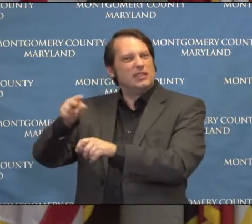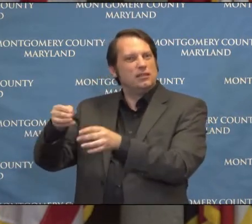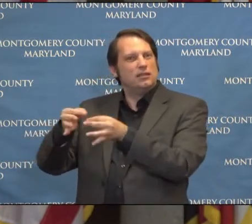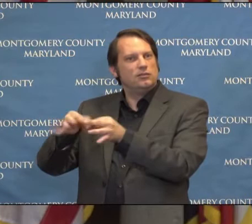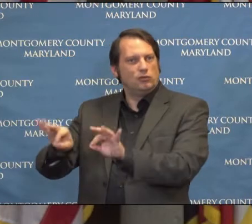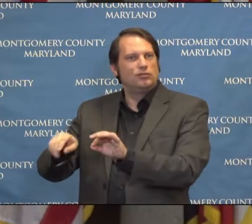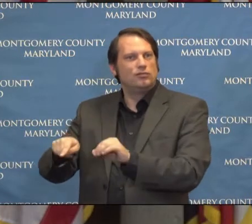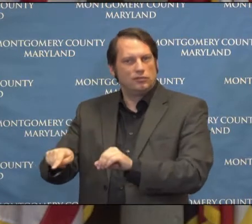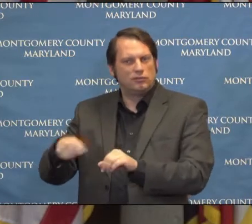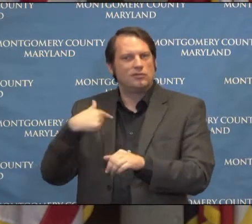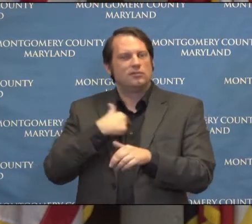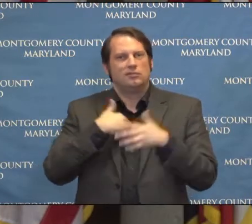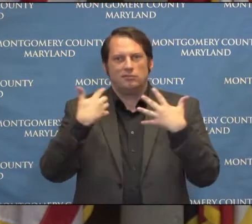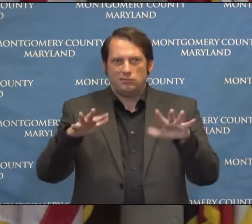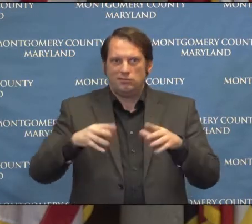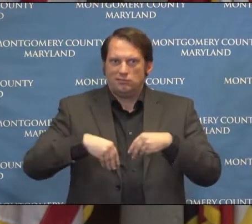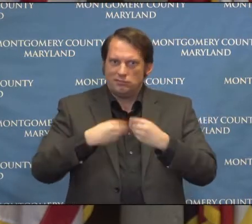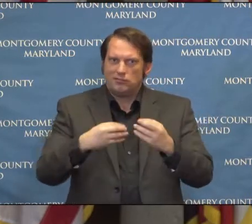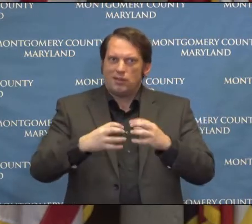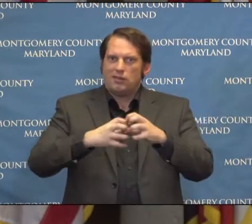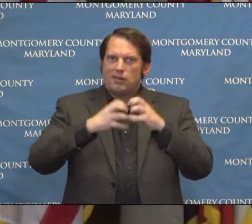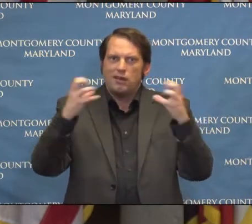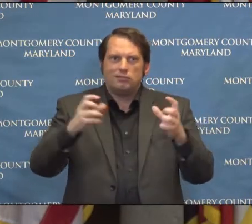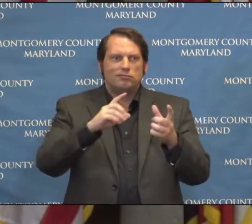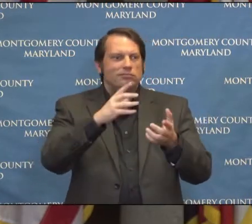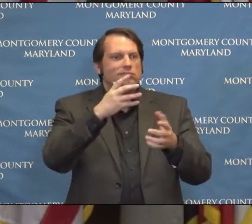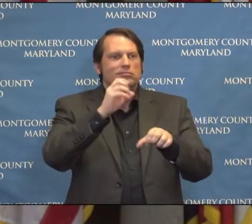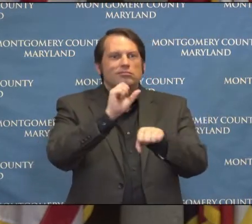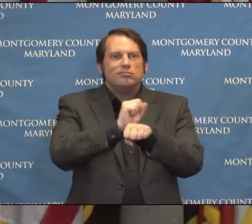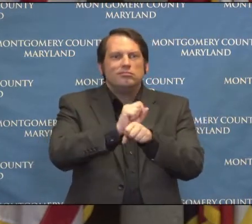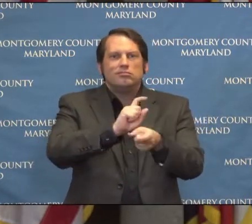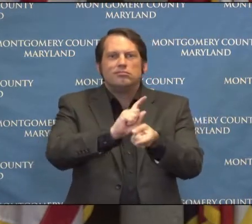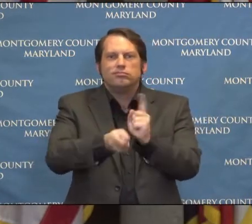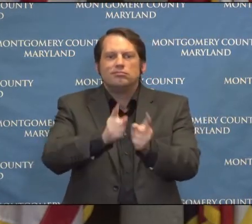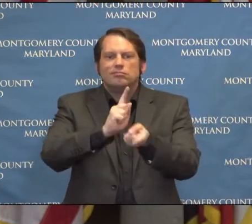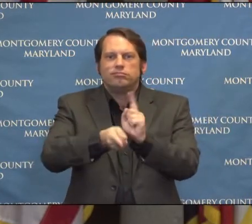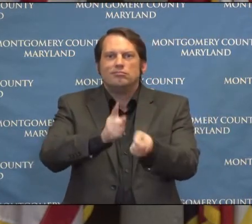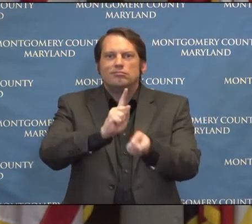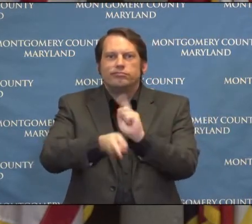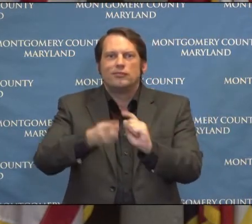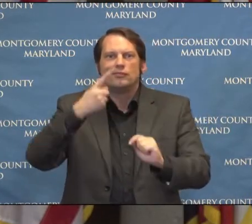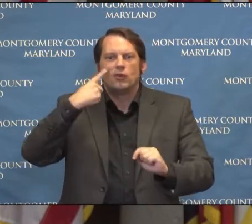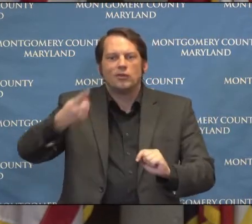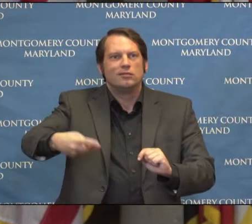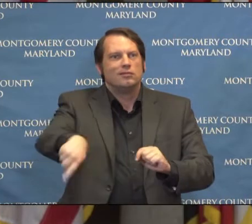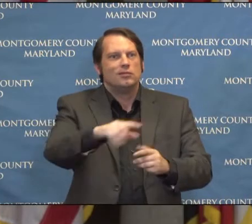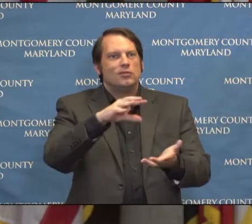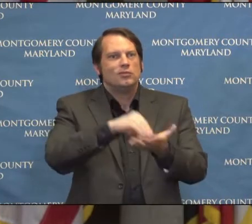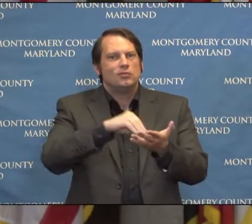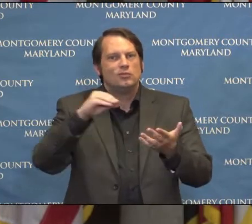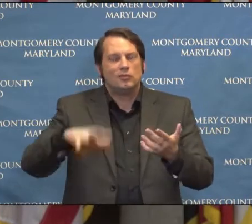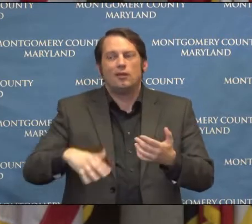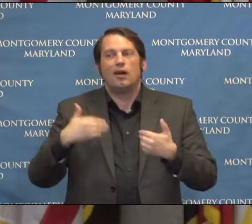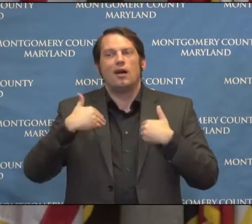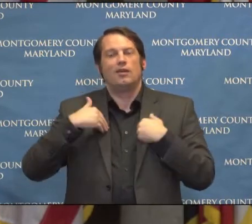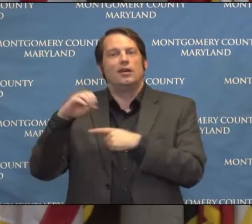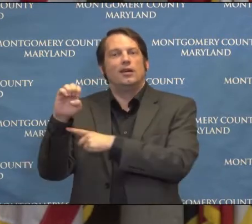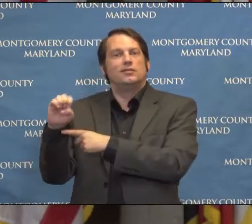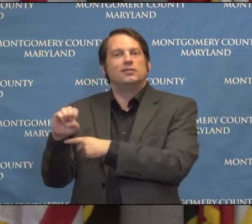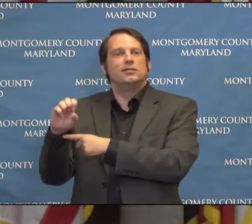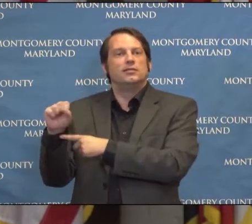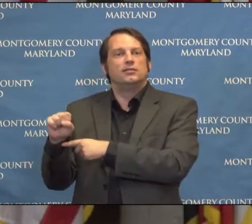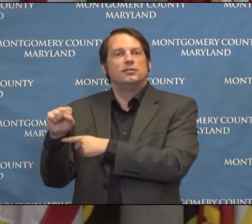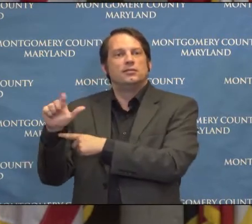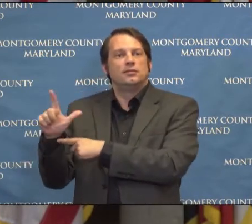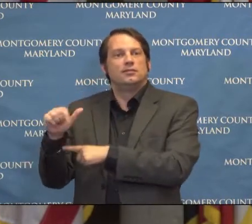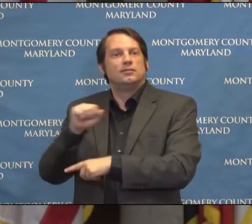for students. We have our ESOL staff members working directly at the elementary level with the teachers of the